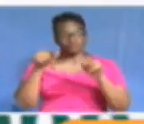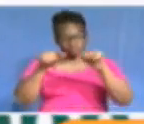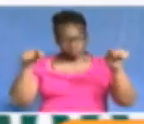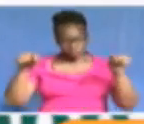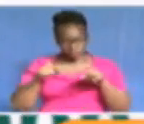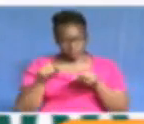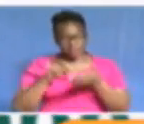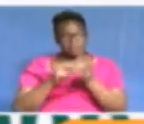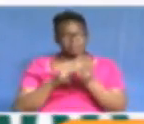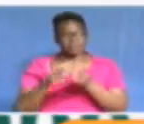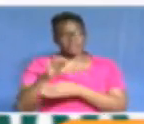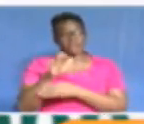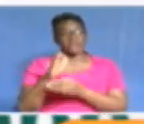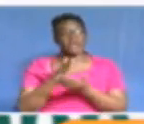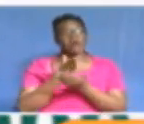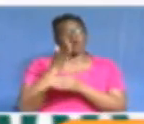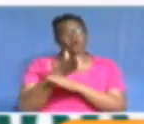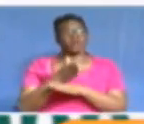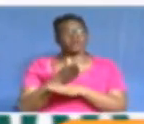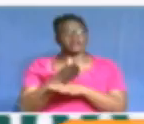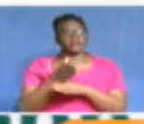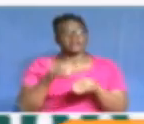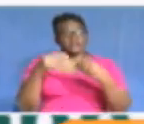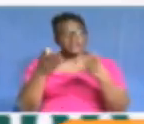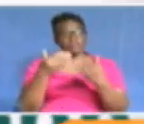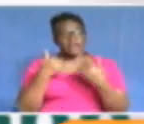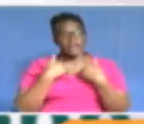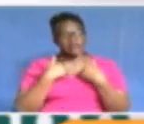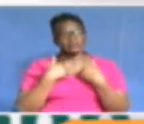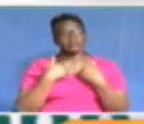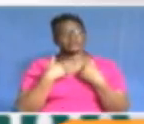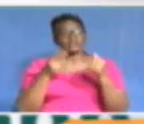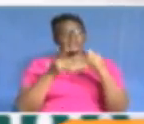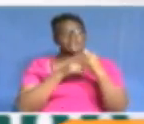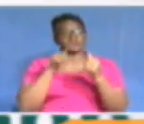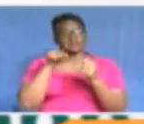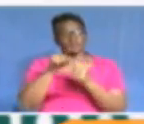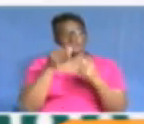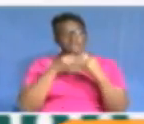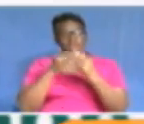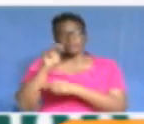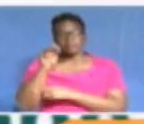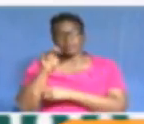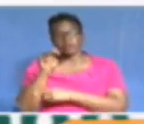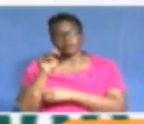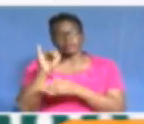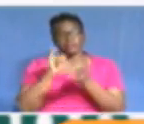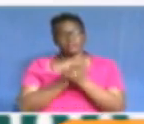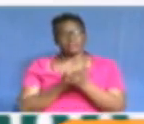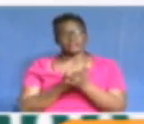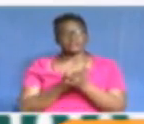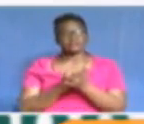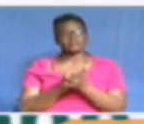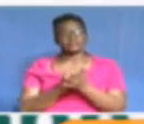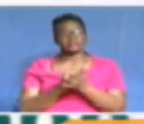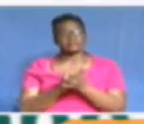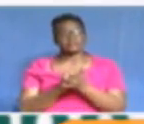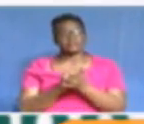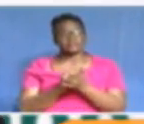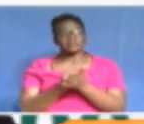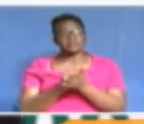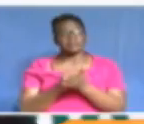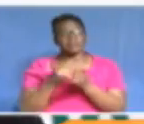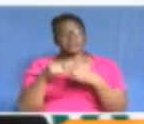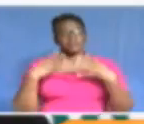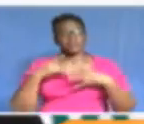highest oversupply are Nairobi, which has a retail space demand of 7.8 million, retail space supply of 7.8 million against a demand of